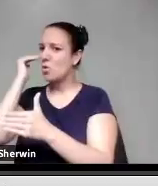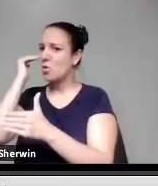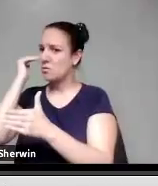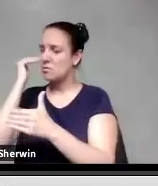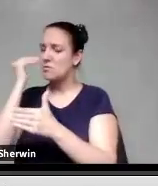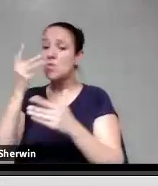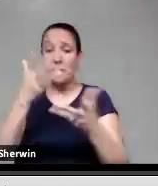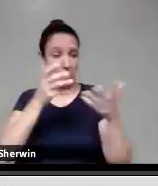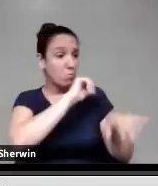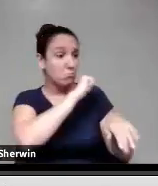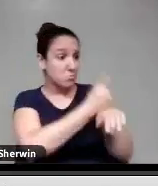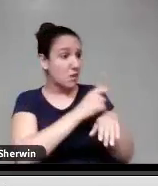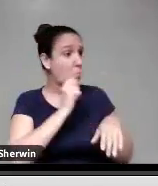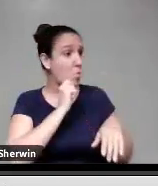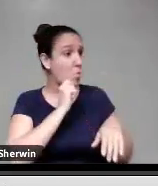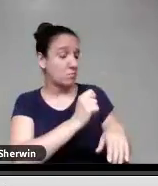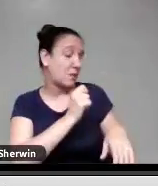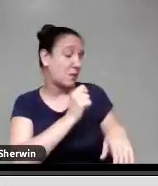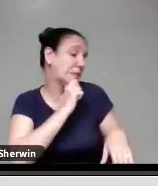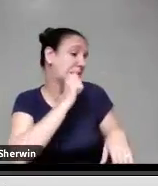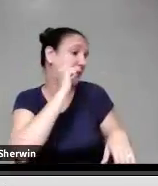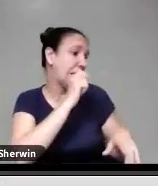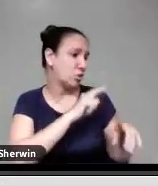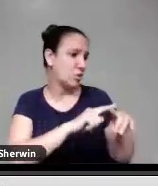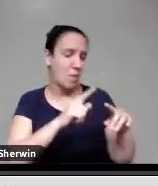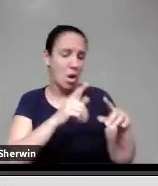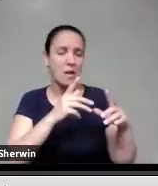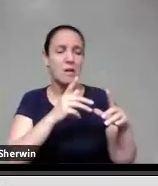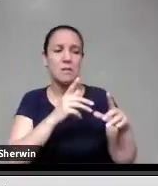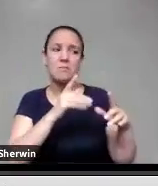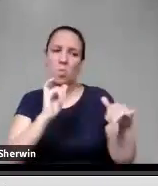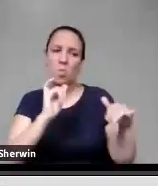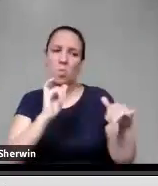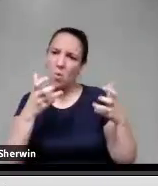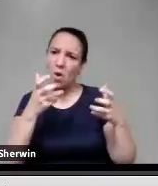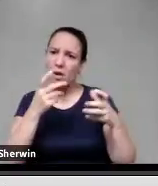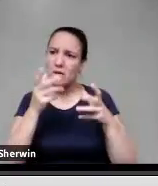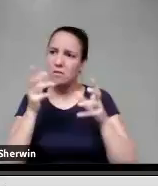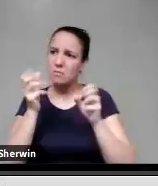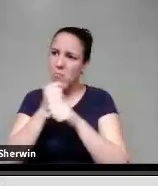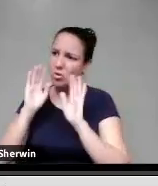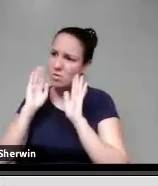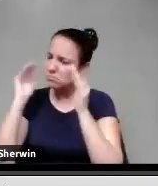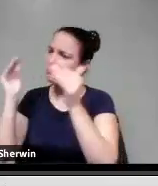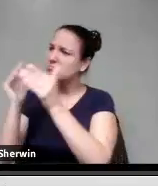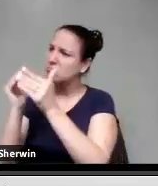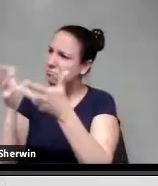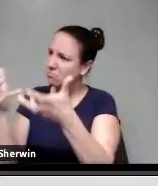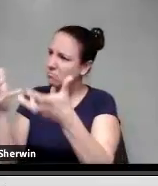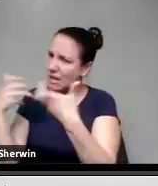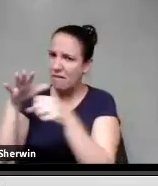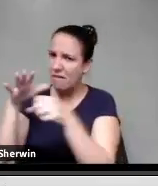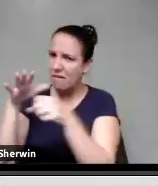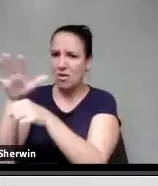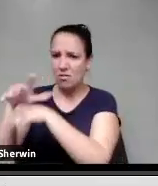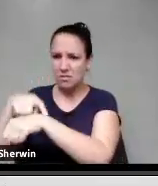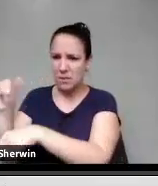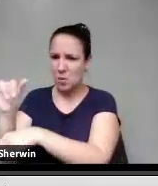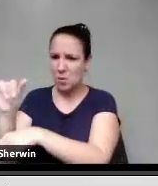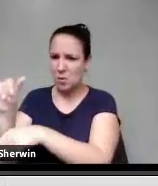way we just make assumptions about things, don't we? So we need to be careful of age groupings, because before that would have been